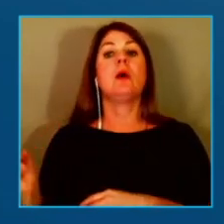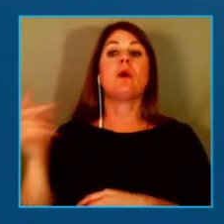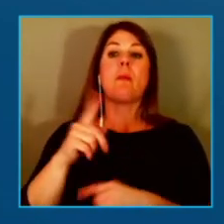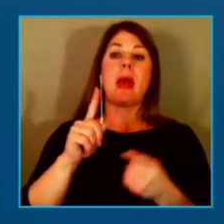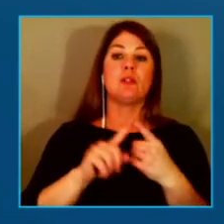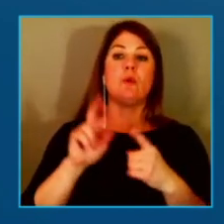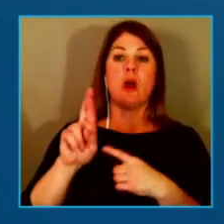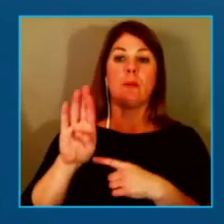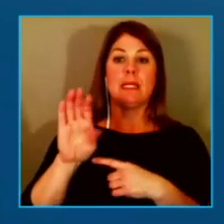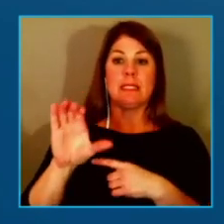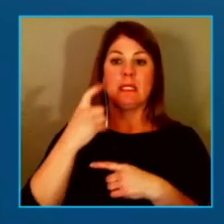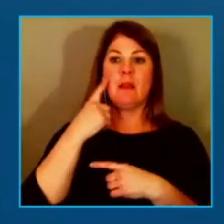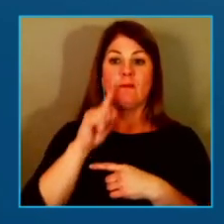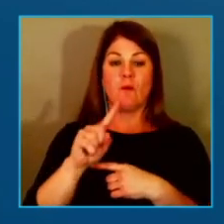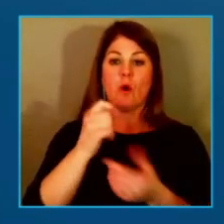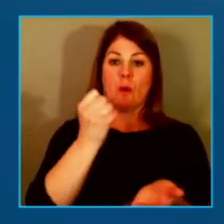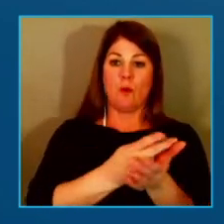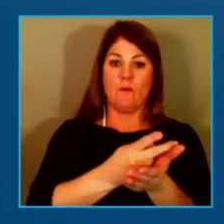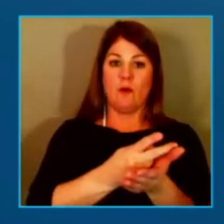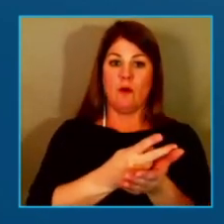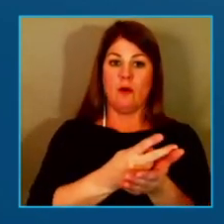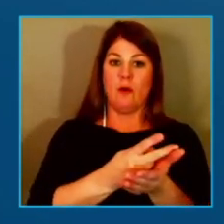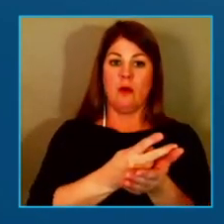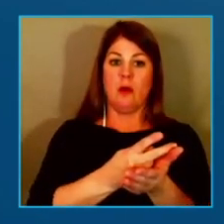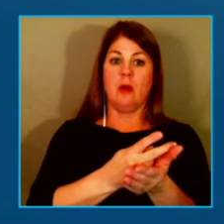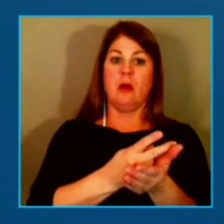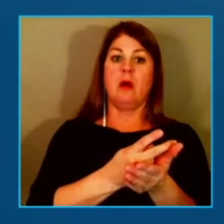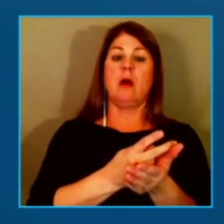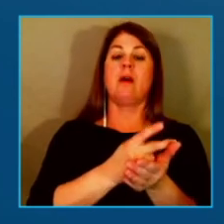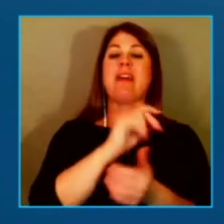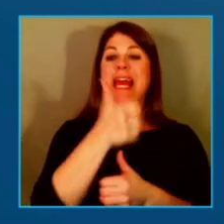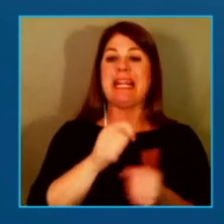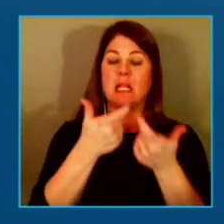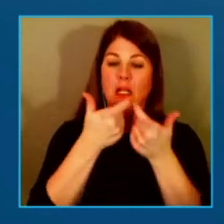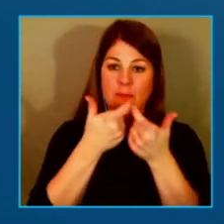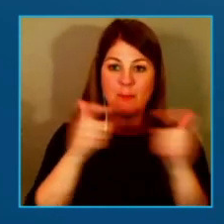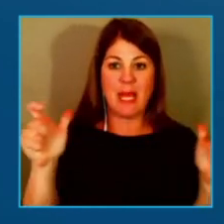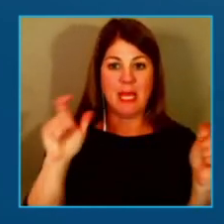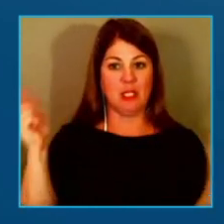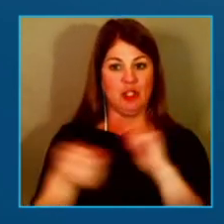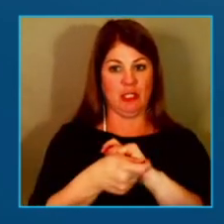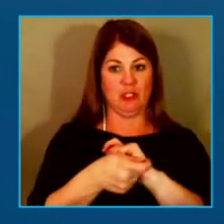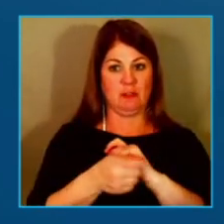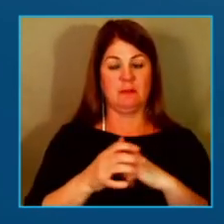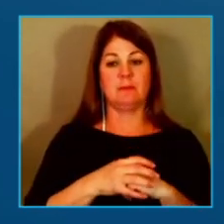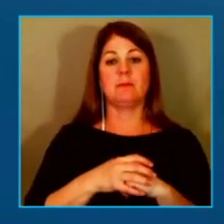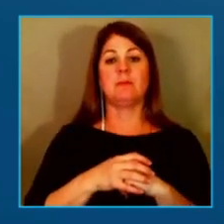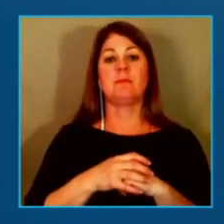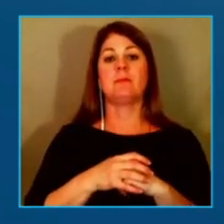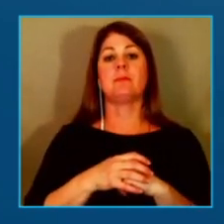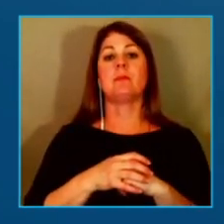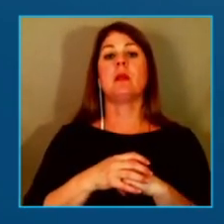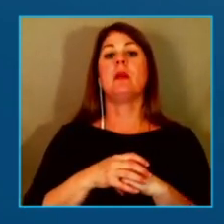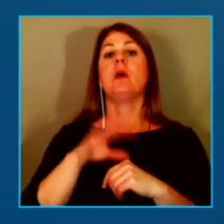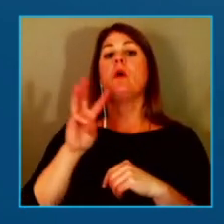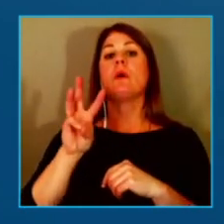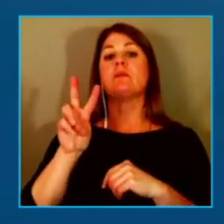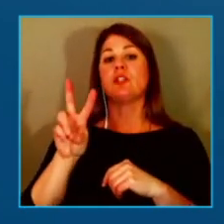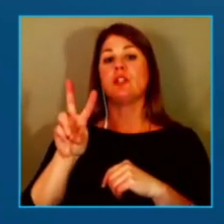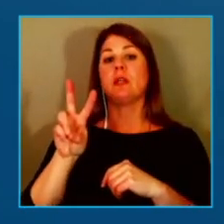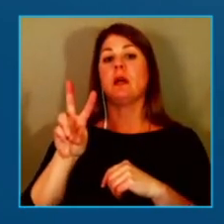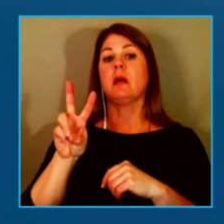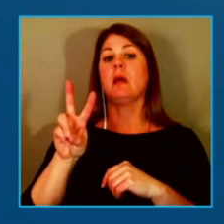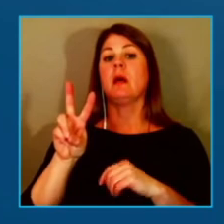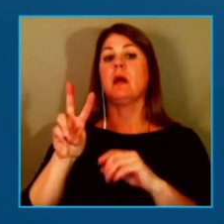for approval of any substantive changes. Once the West Virginia Party has adopted their